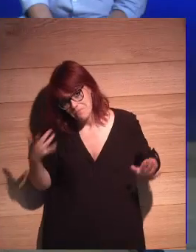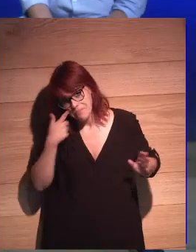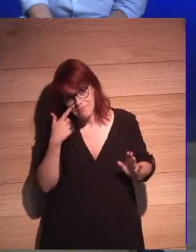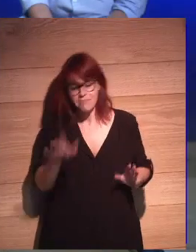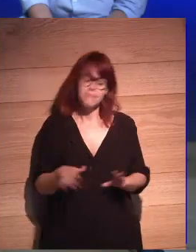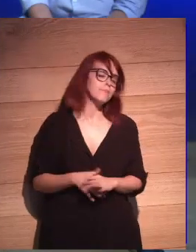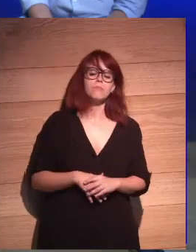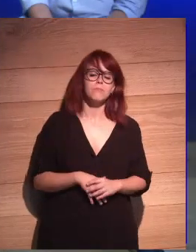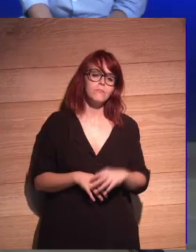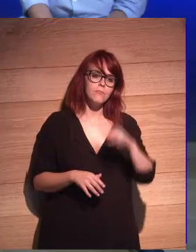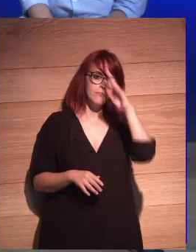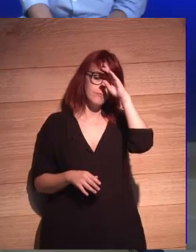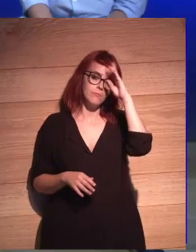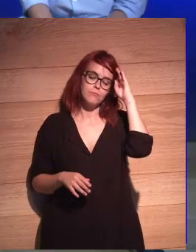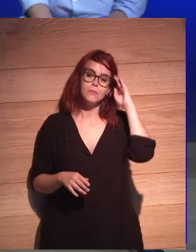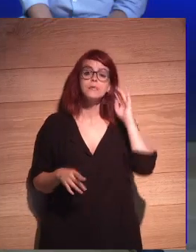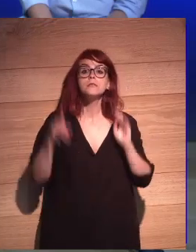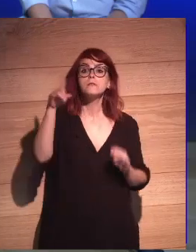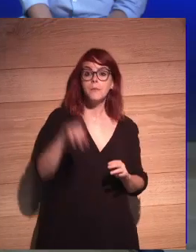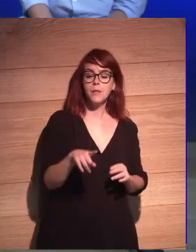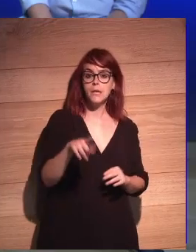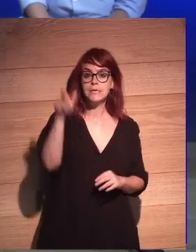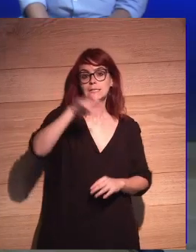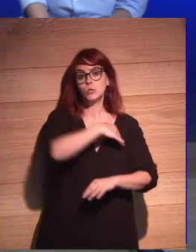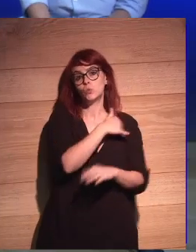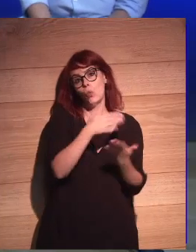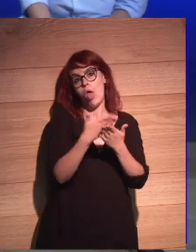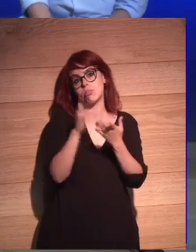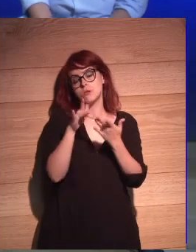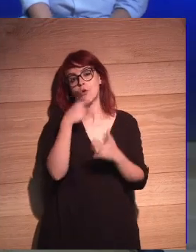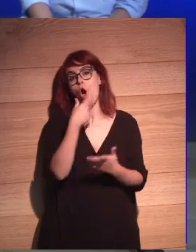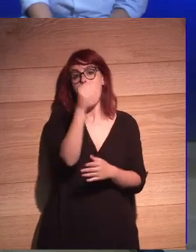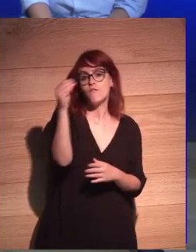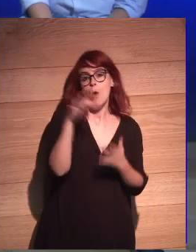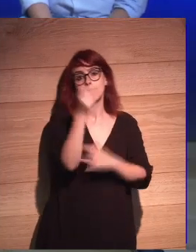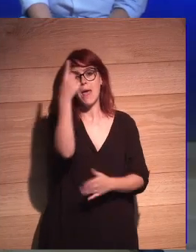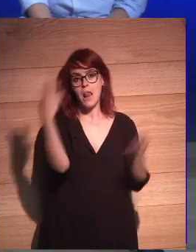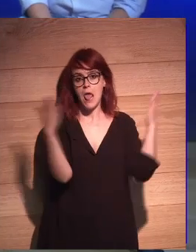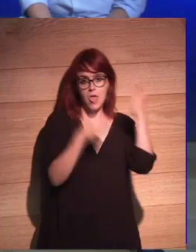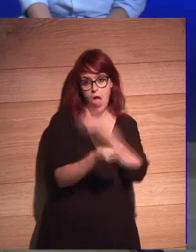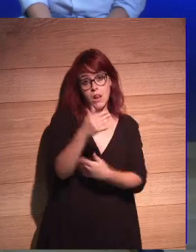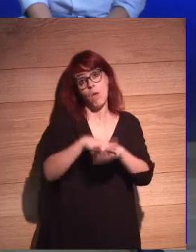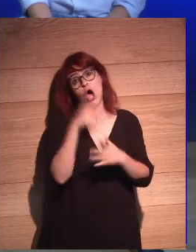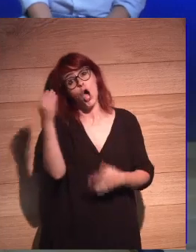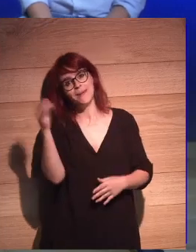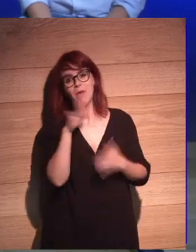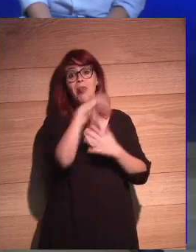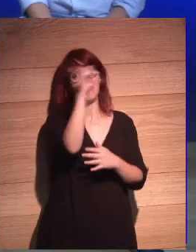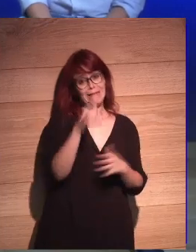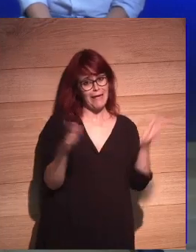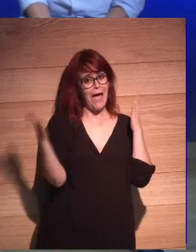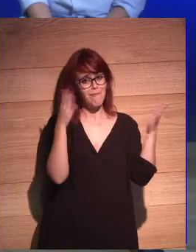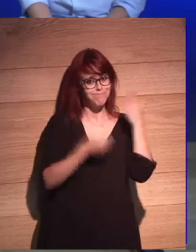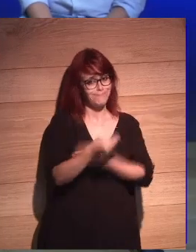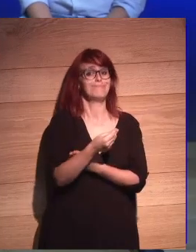these customers. That's good. So students, more or less young, or millennials. Well, millennials are not